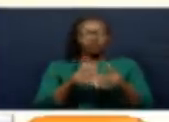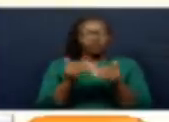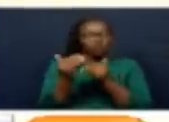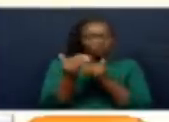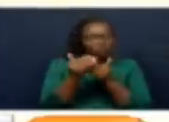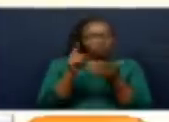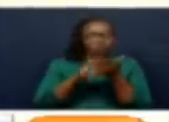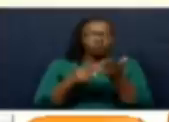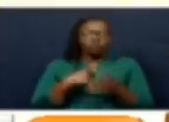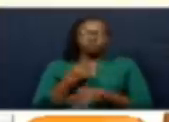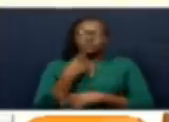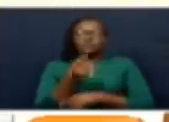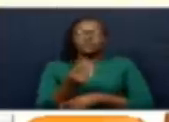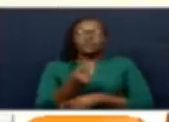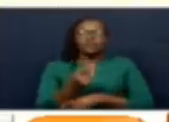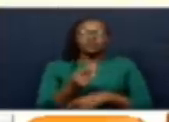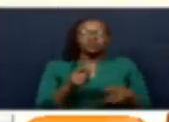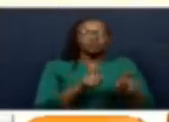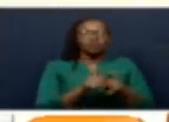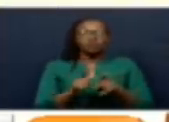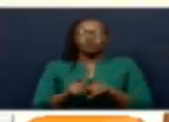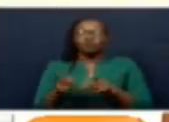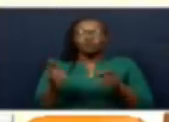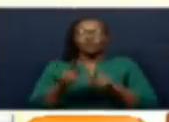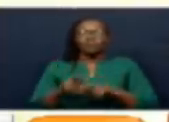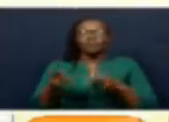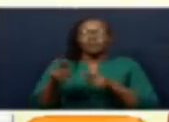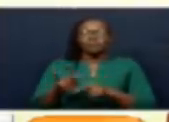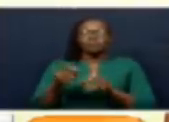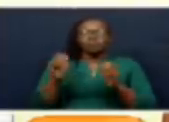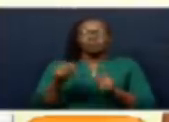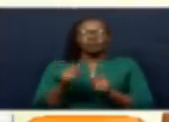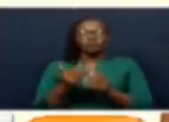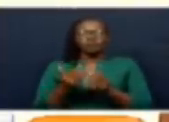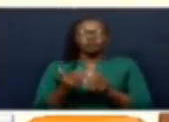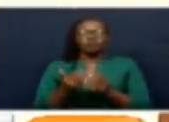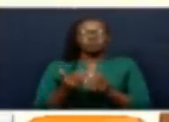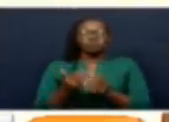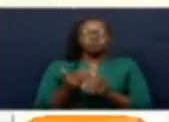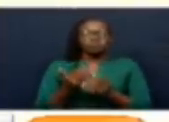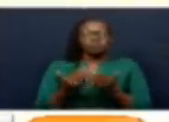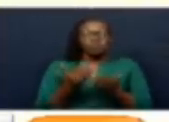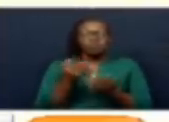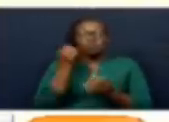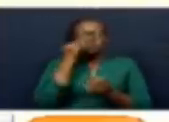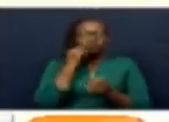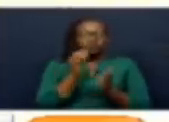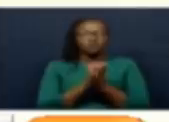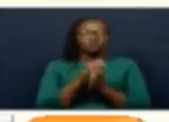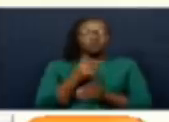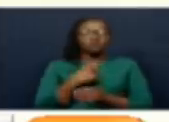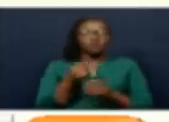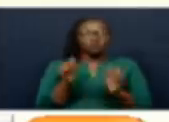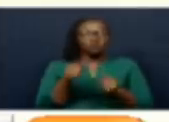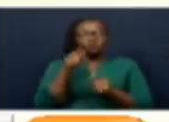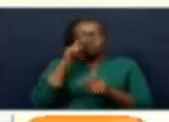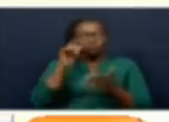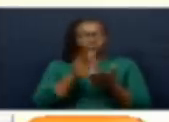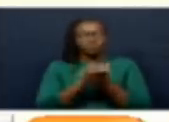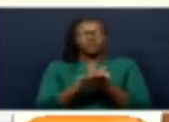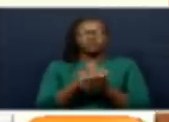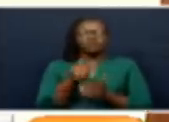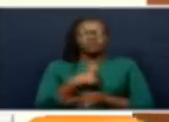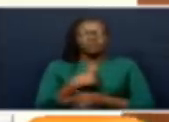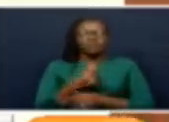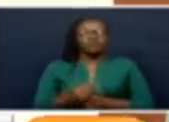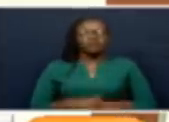I've been saying yes. here, and it has all come to pass, yeah. they would believe in me. They will believe in me. They will believe in me. They